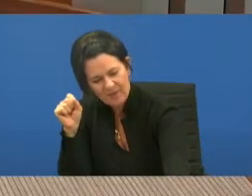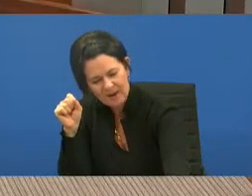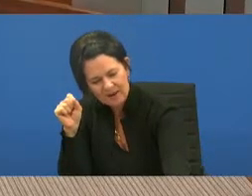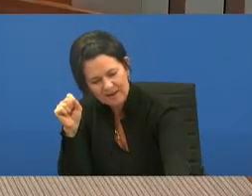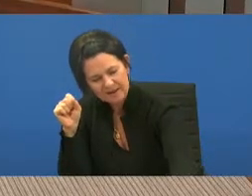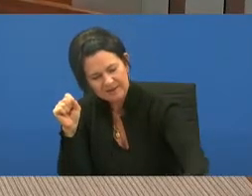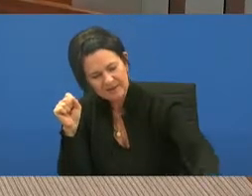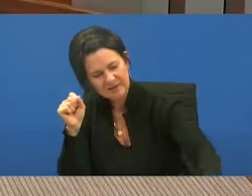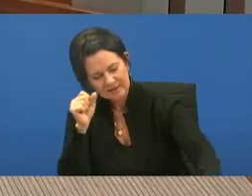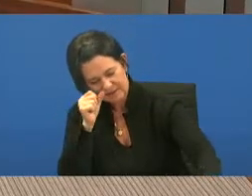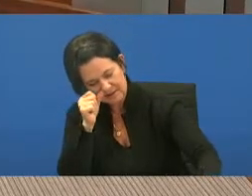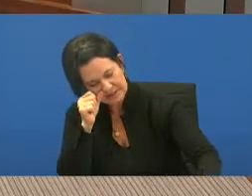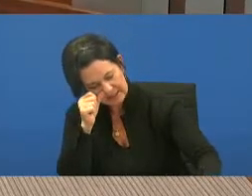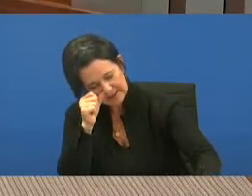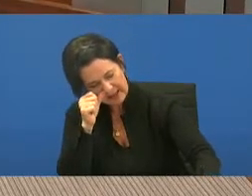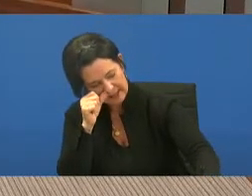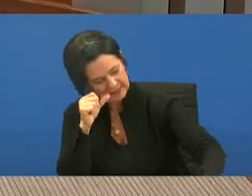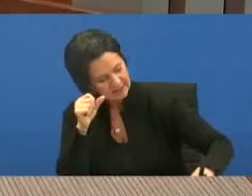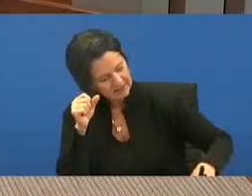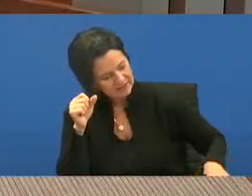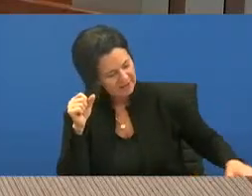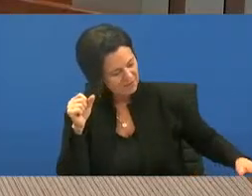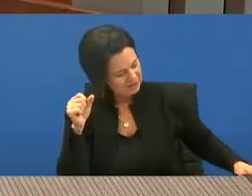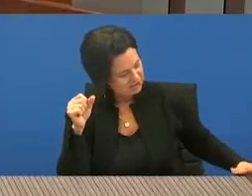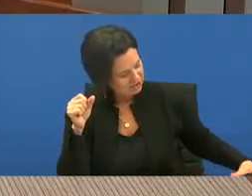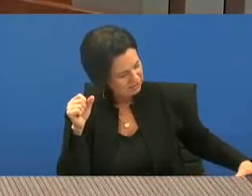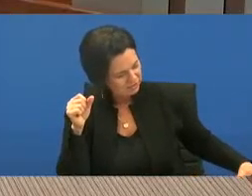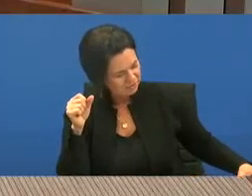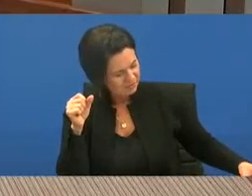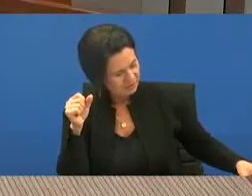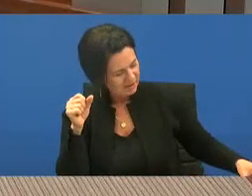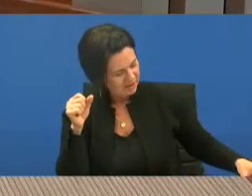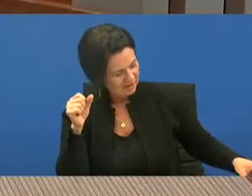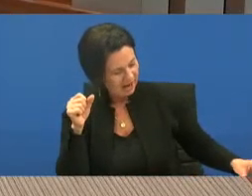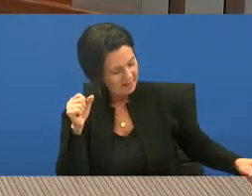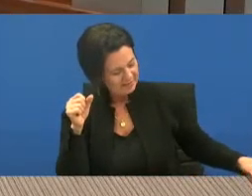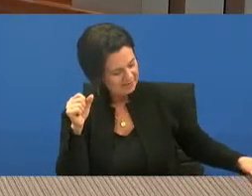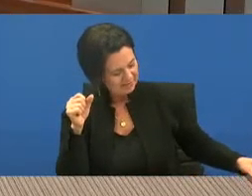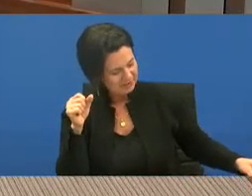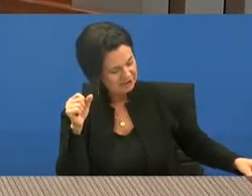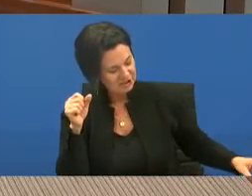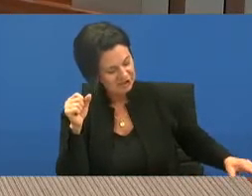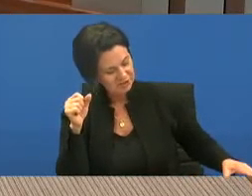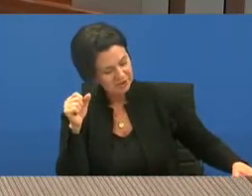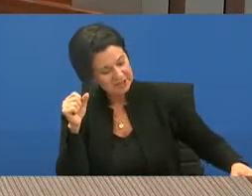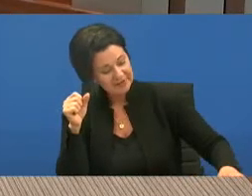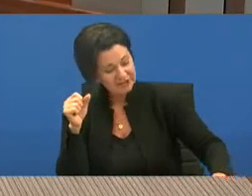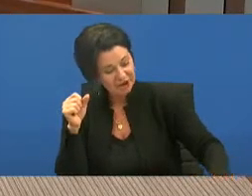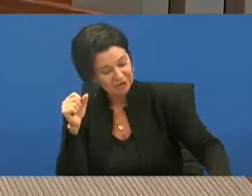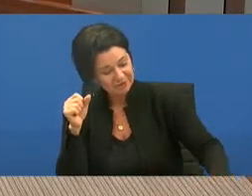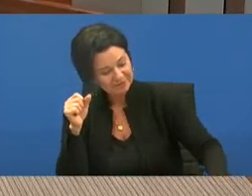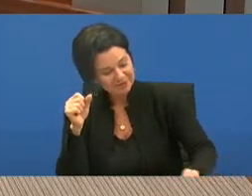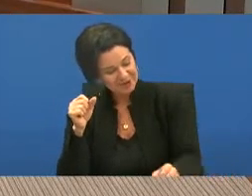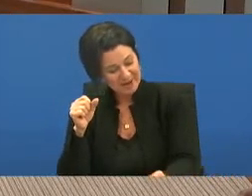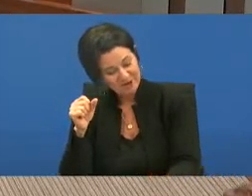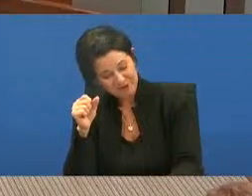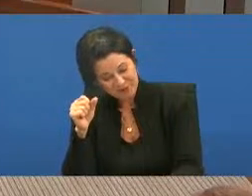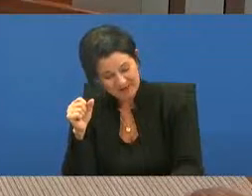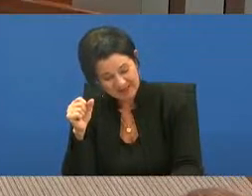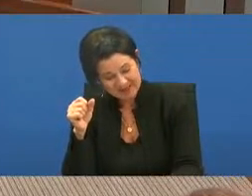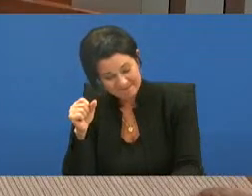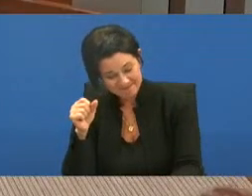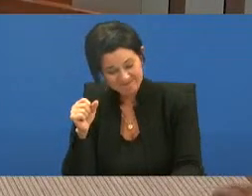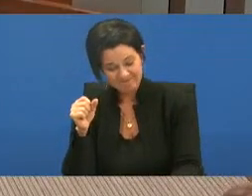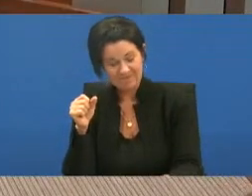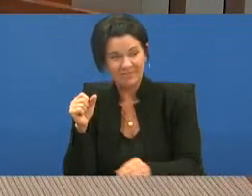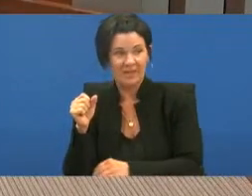Motion carries. Item 72, authorizing settlement in the matter entitled Leroy Tenart et al. Versus City of Baton